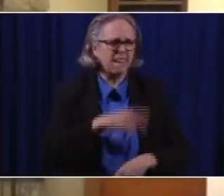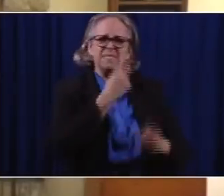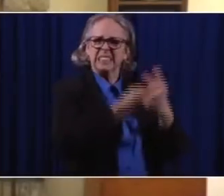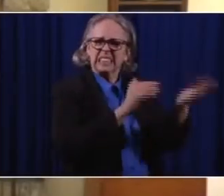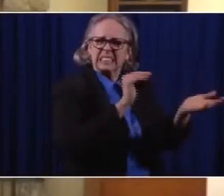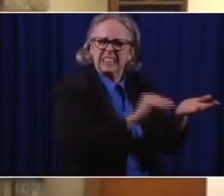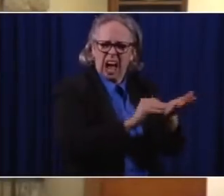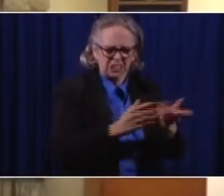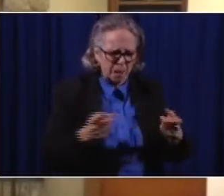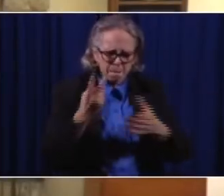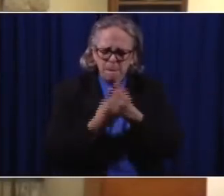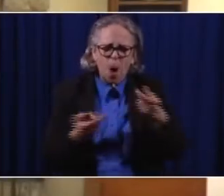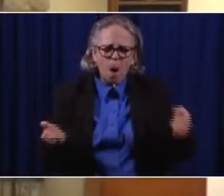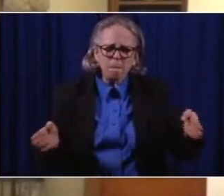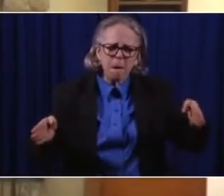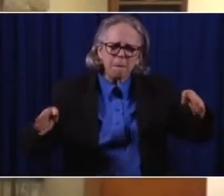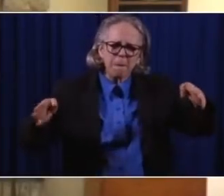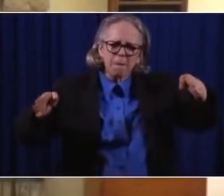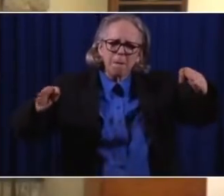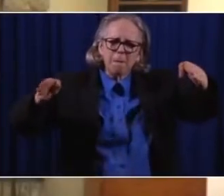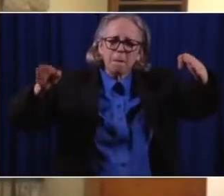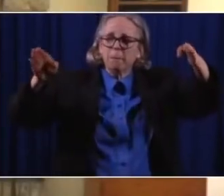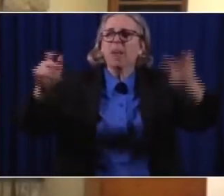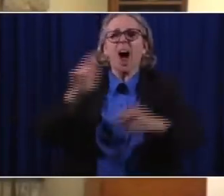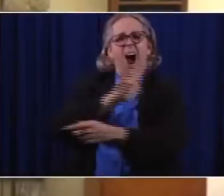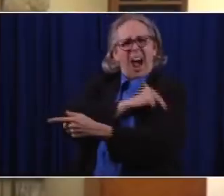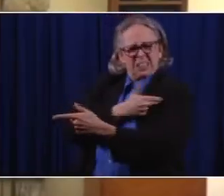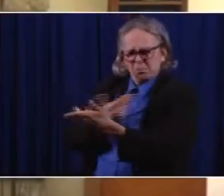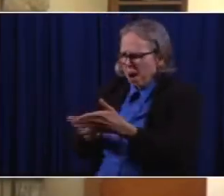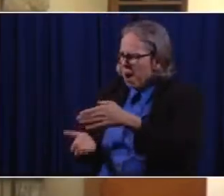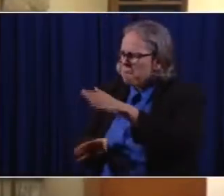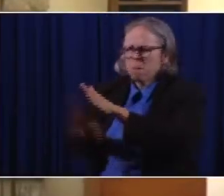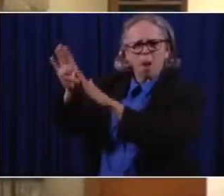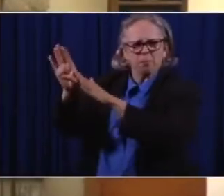residents with COVID.